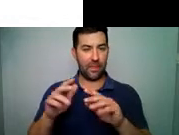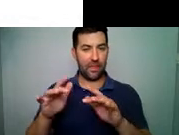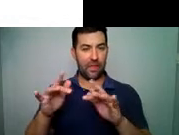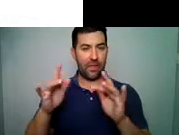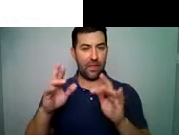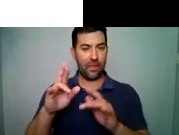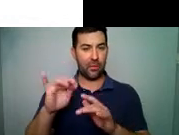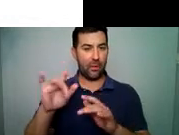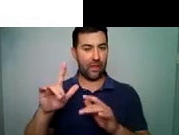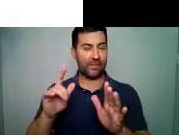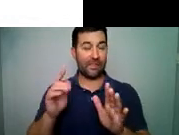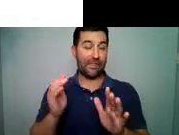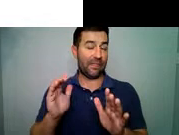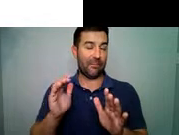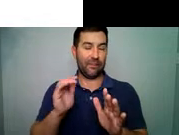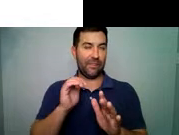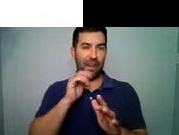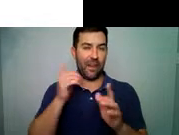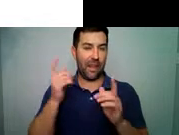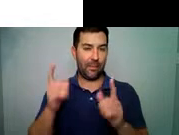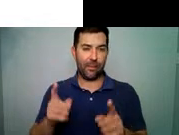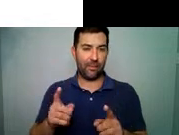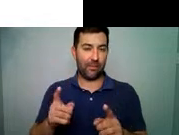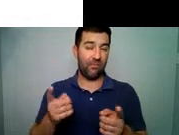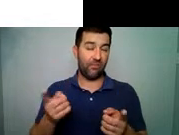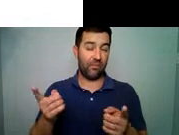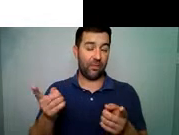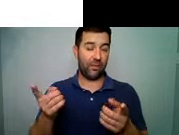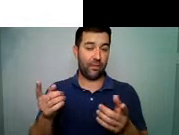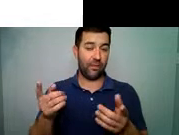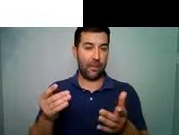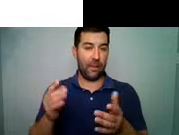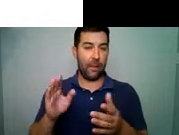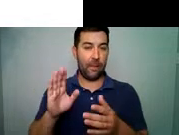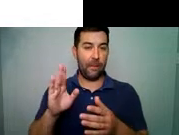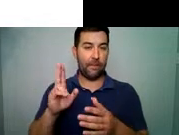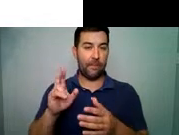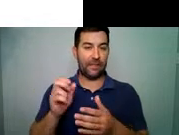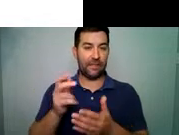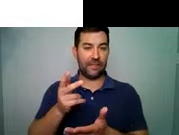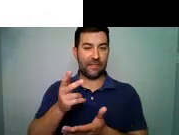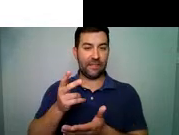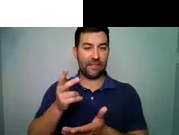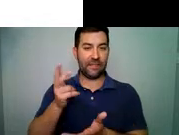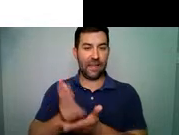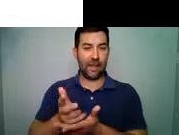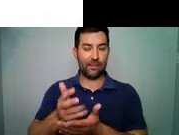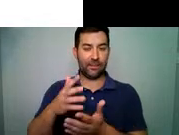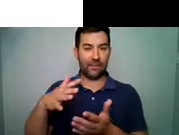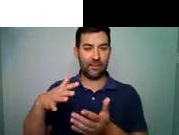seems unlikely. Totally possible, but not hugely likely. The bus stops in and of themselves,